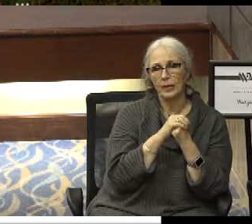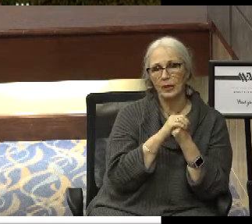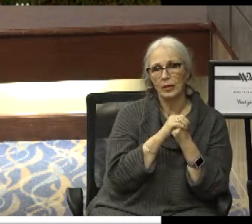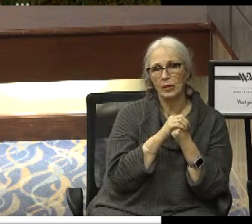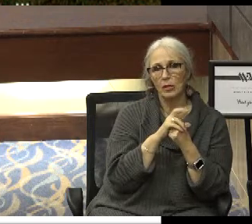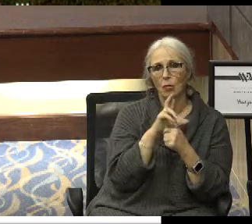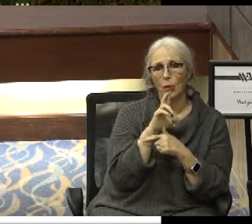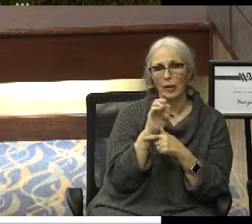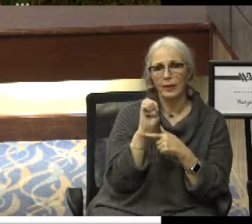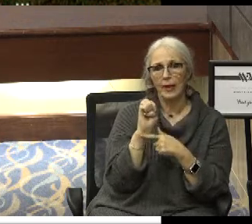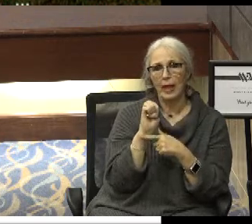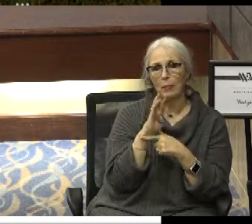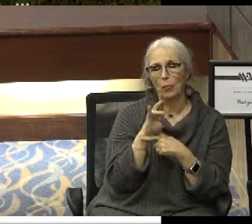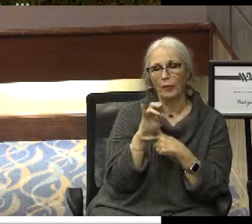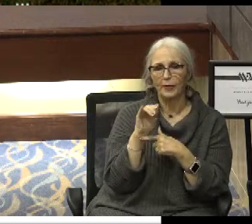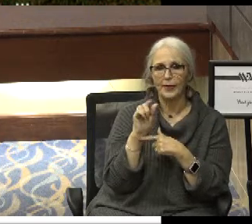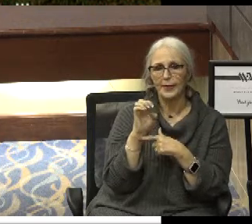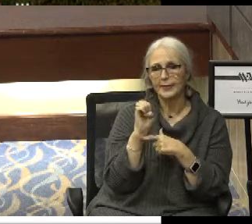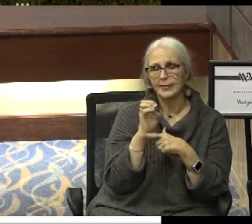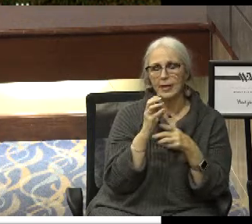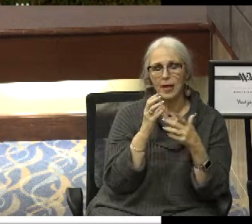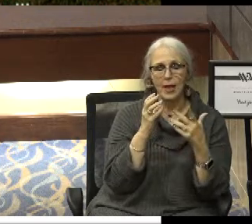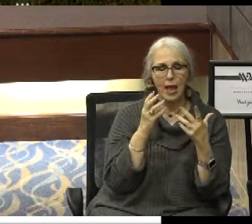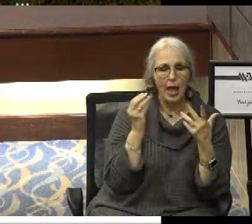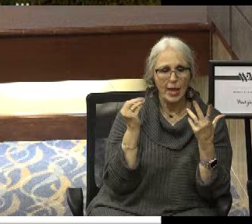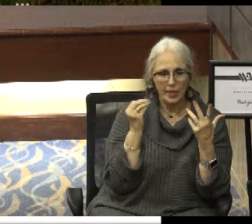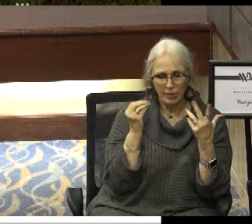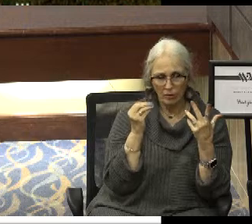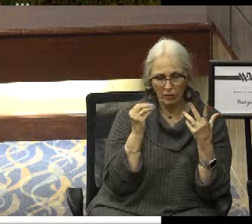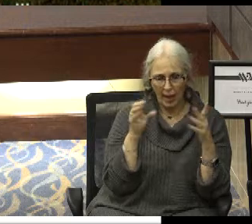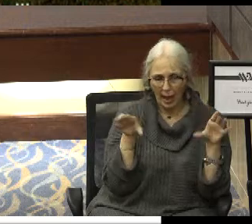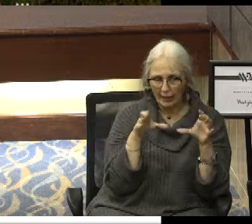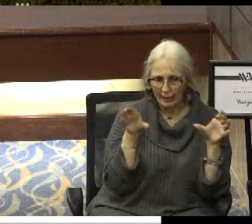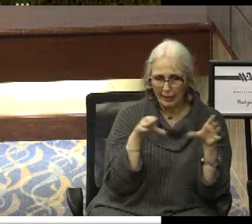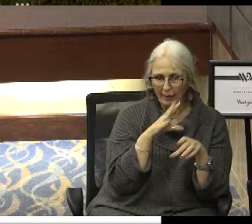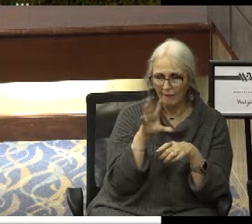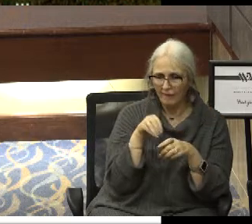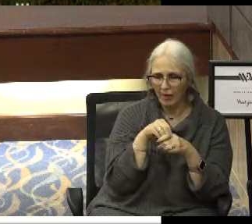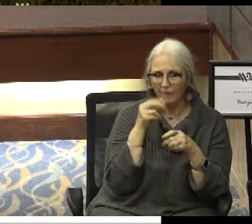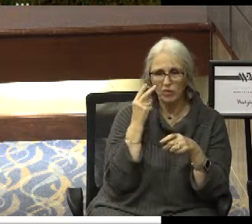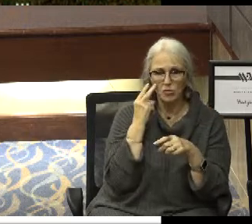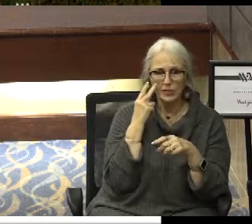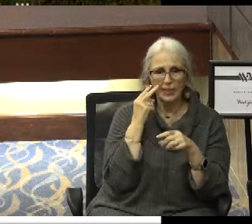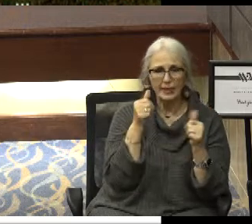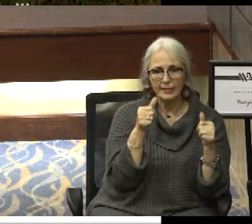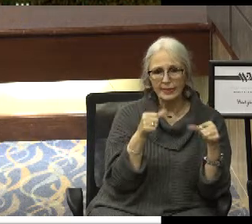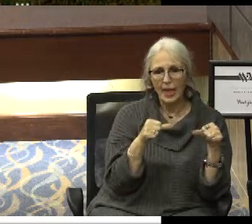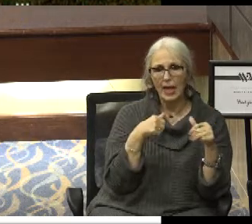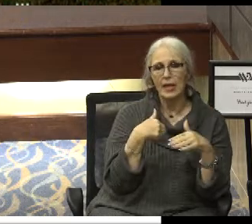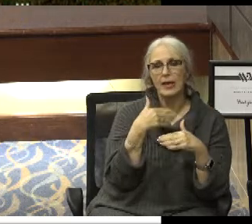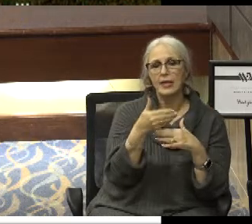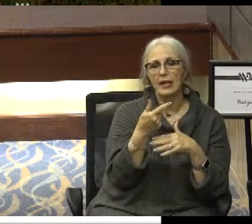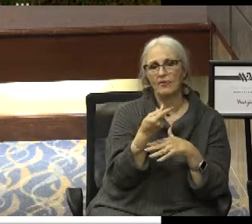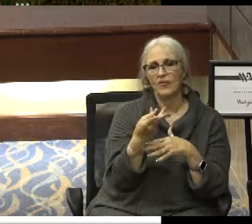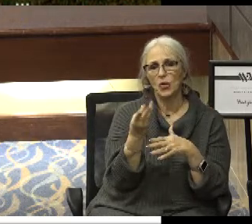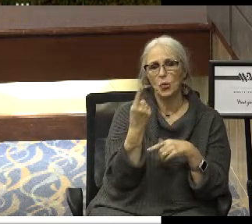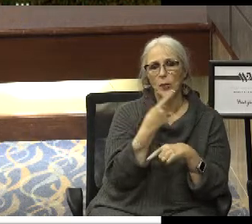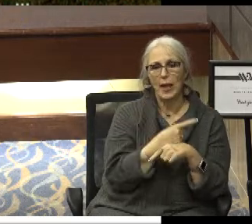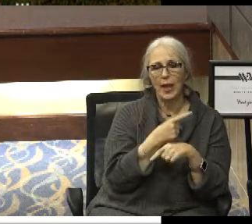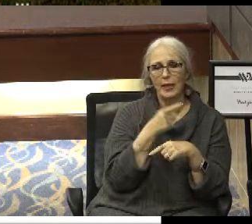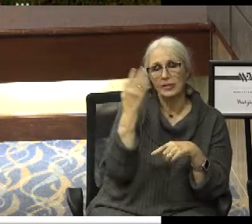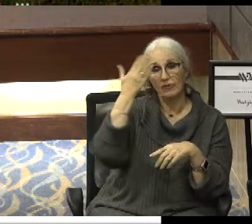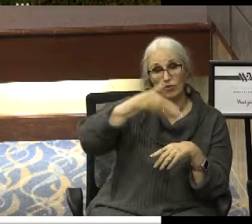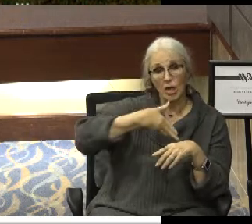estate brokerage companies in the state, and they are actively involved. You'll be seeing their sign go up here in the next few days out